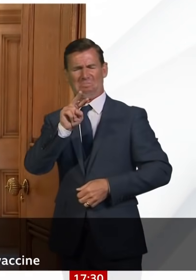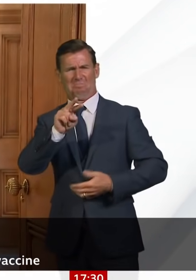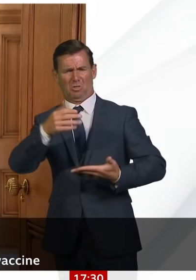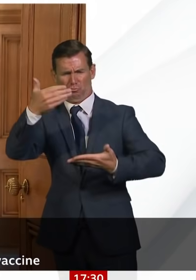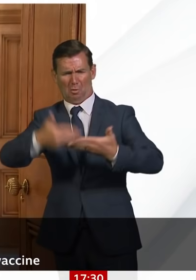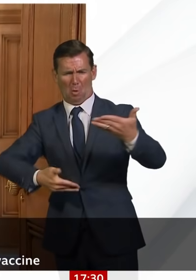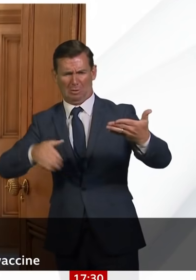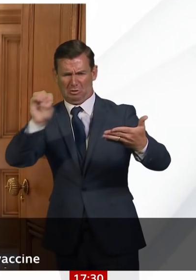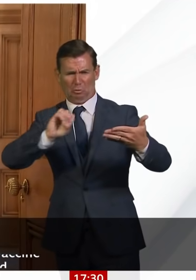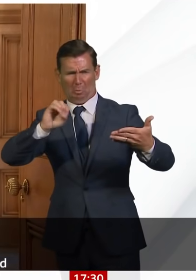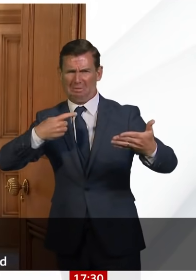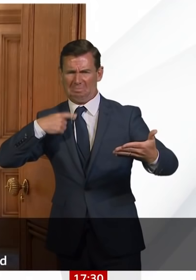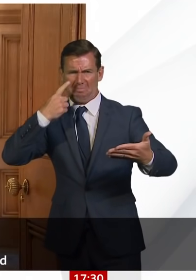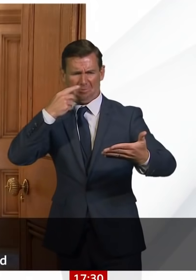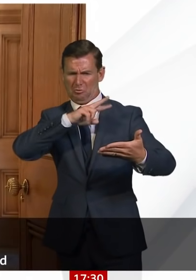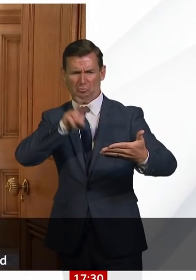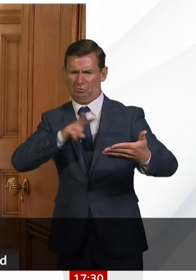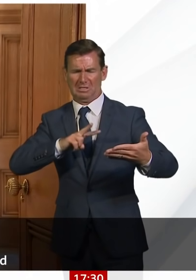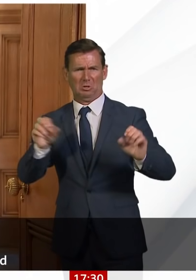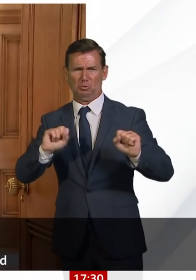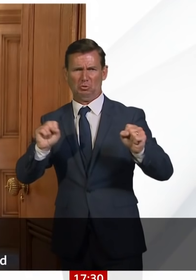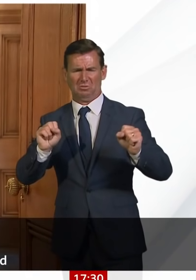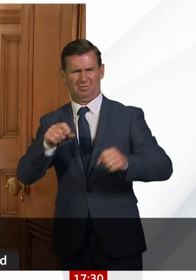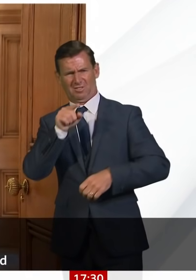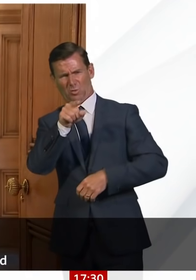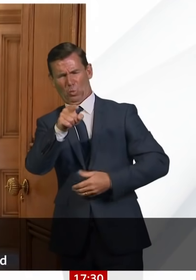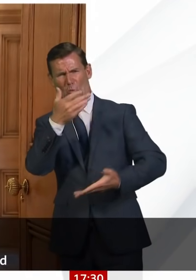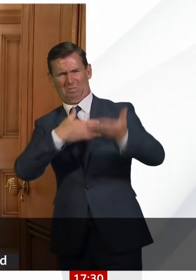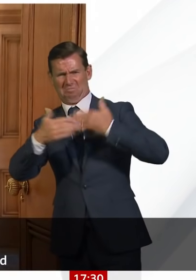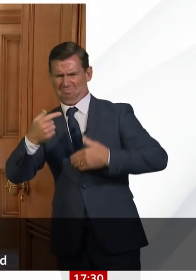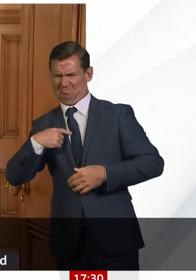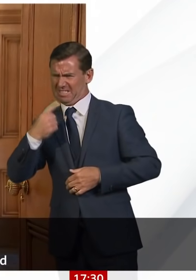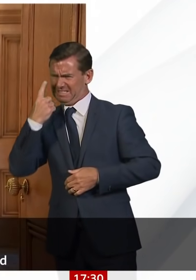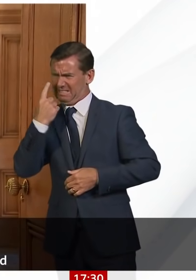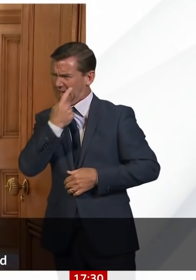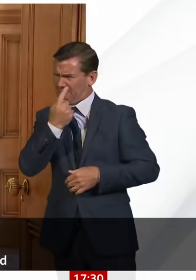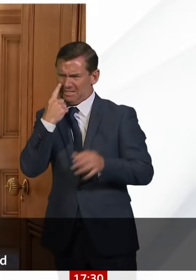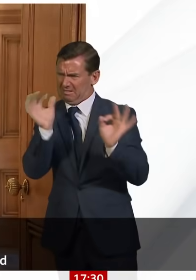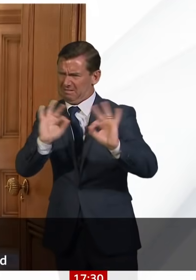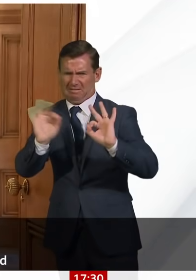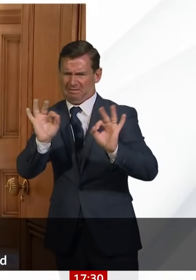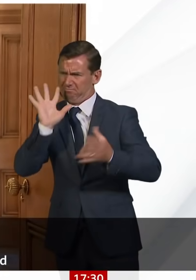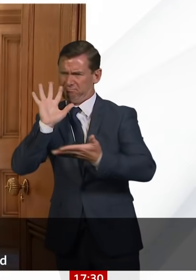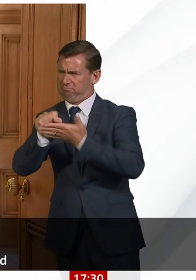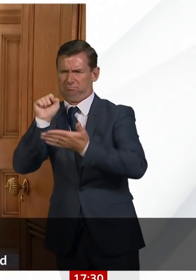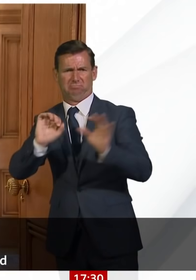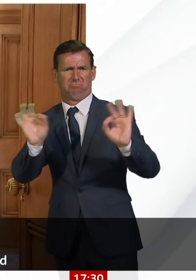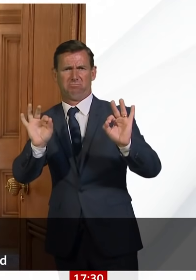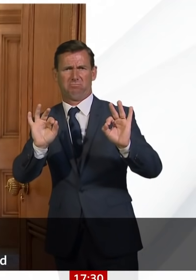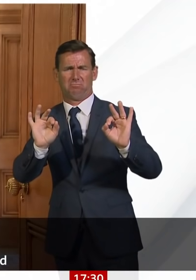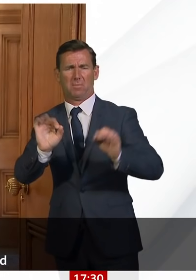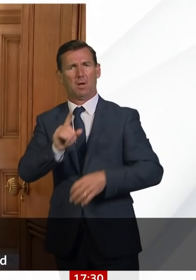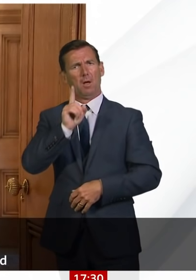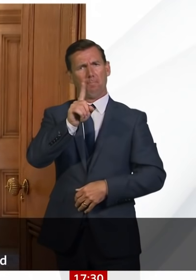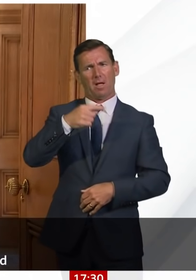seen any evidence of what you describe, but we have seen more